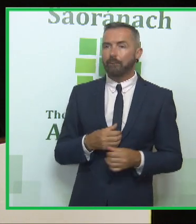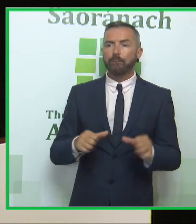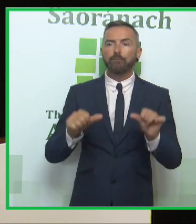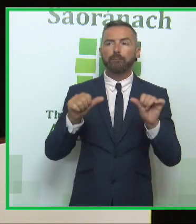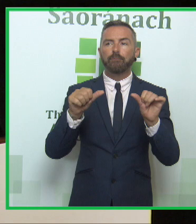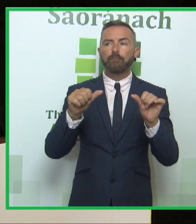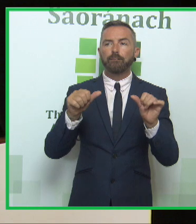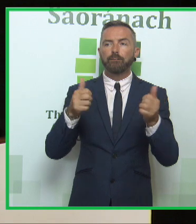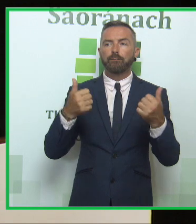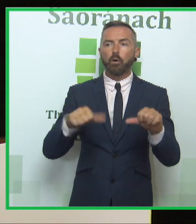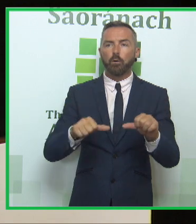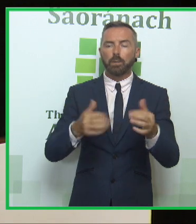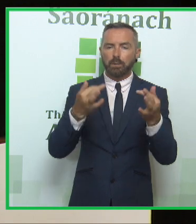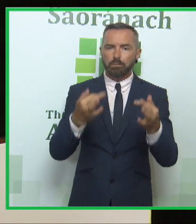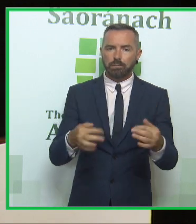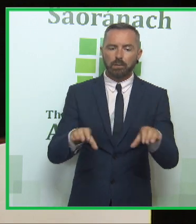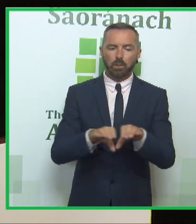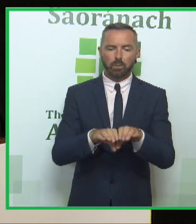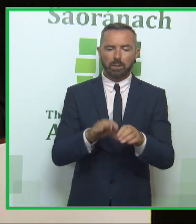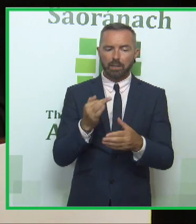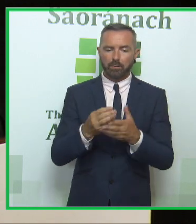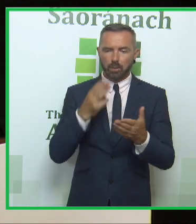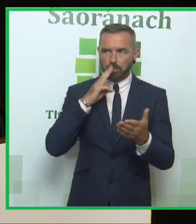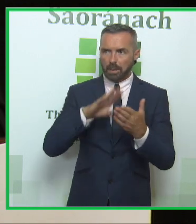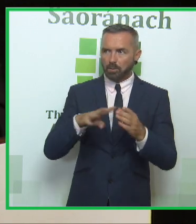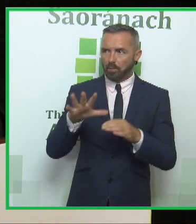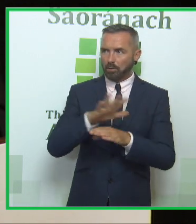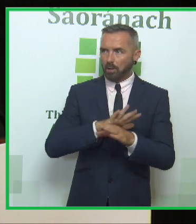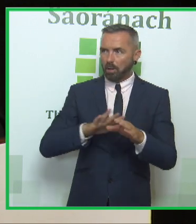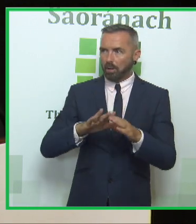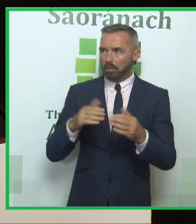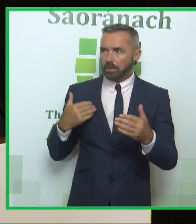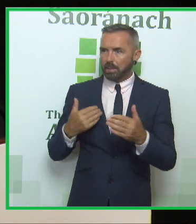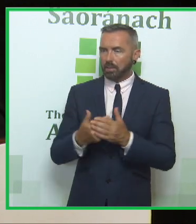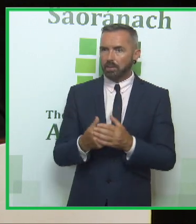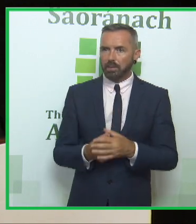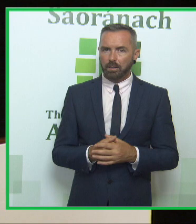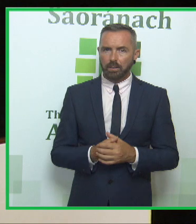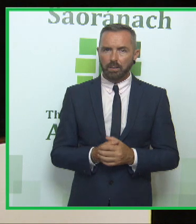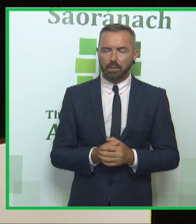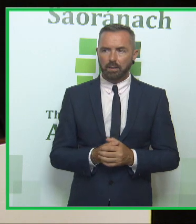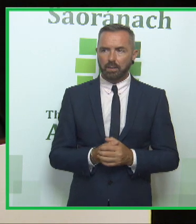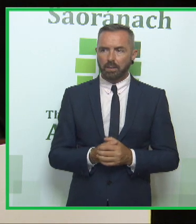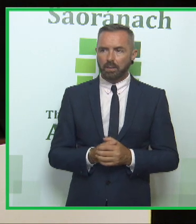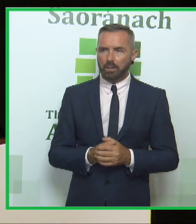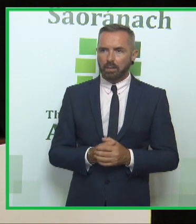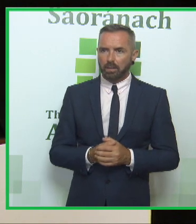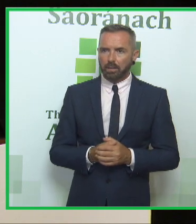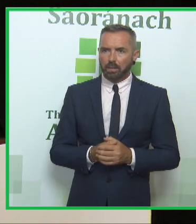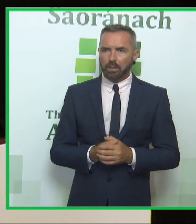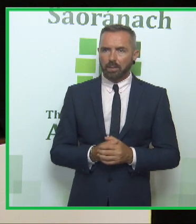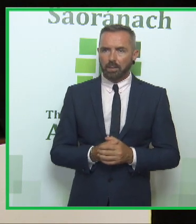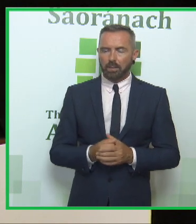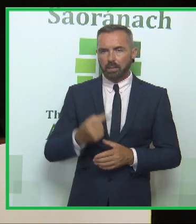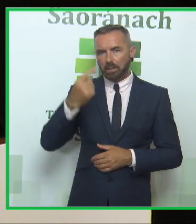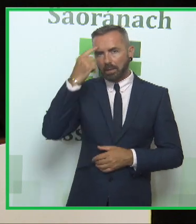from myself, a few takeaway messages overall from where we're at the minute. I think there was a really strong point made yesterday and